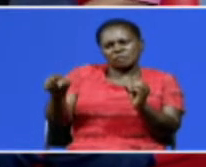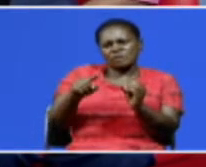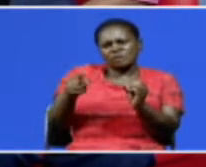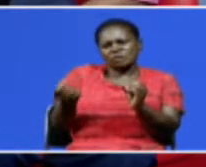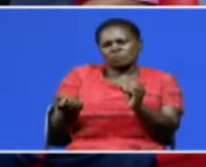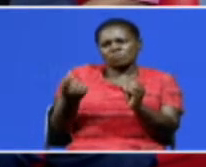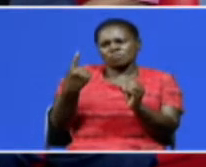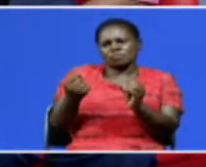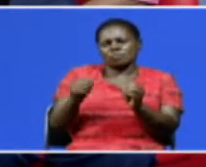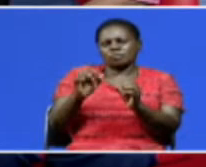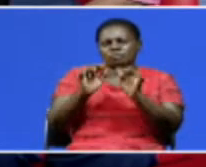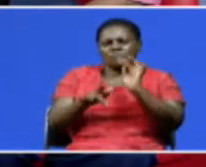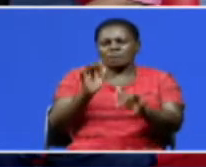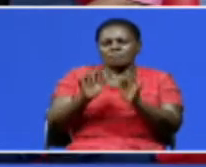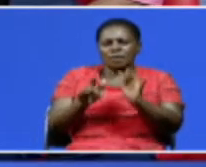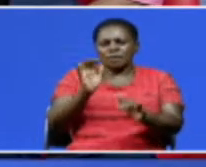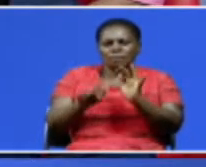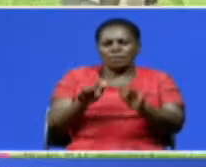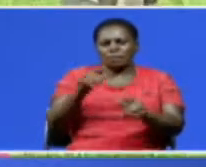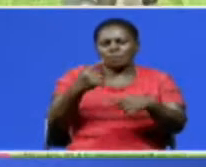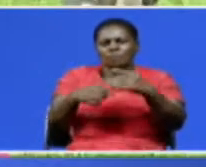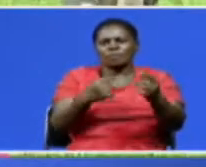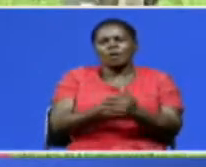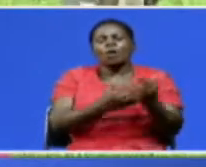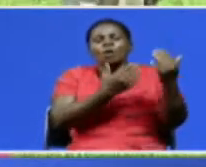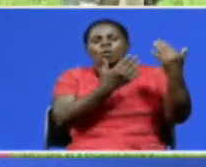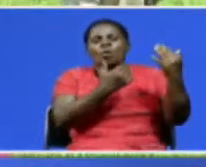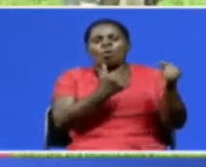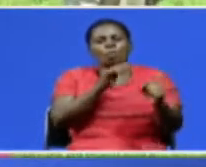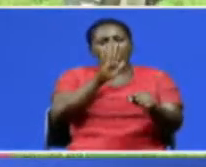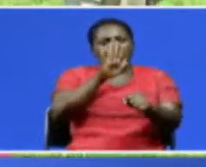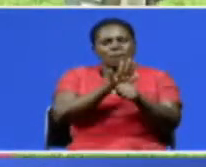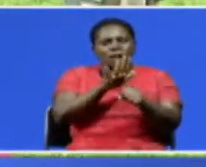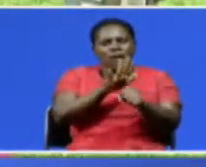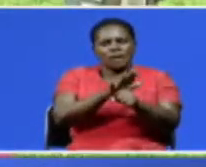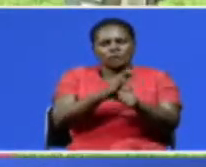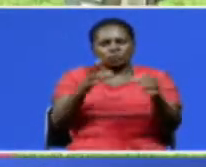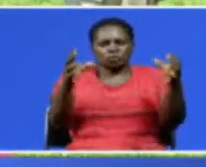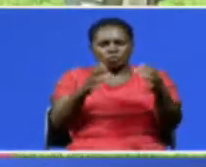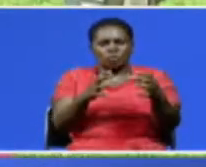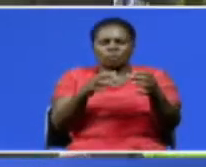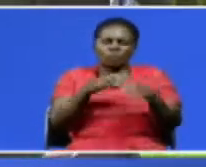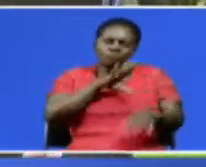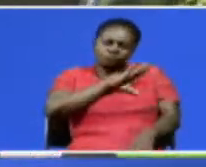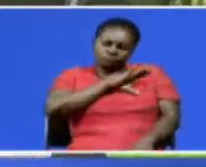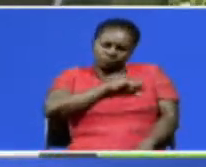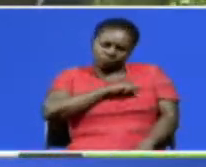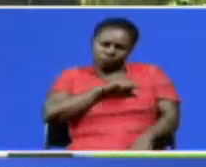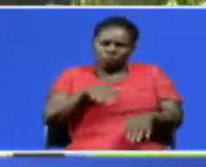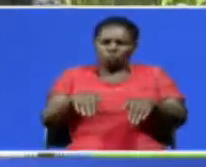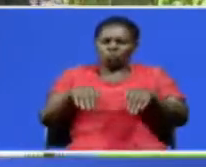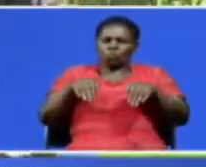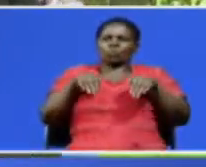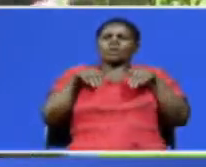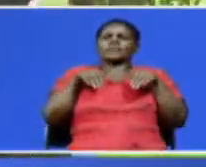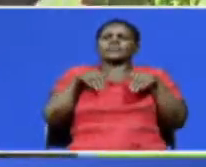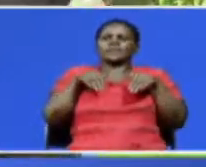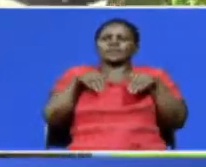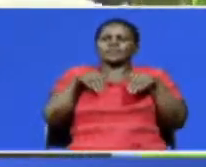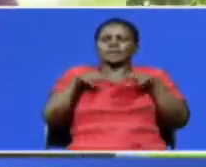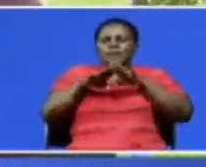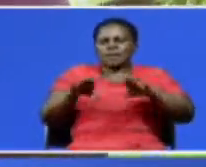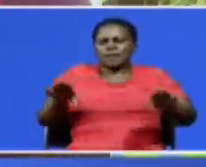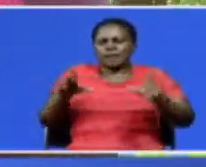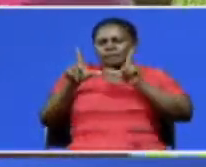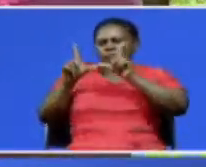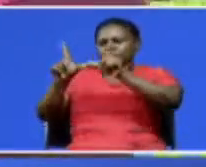in the titling process. Optimism was palpable amongst locals as they patiently waited for the moment the elusive land titles